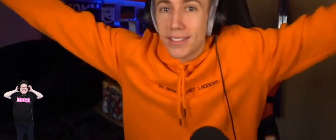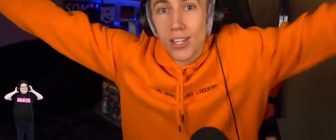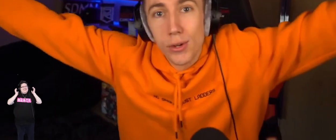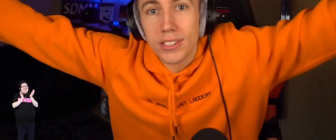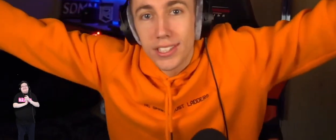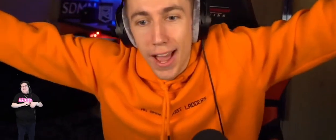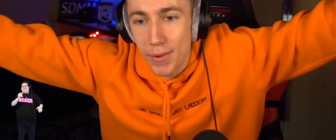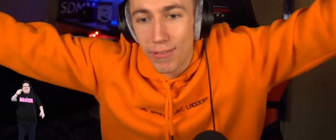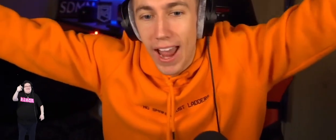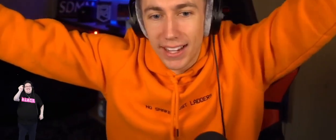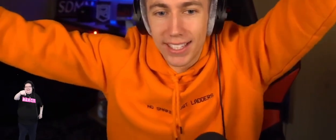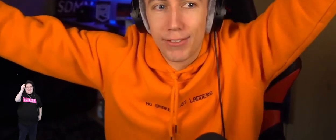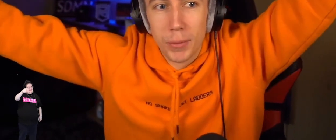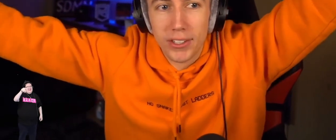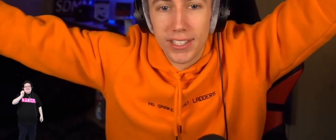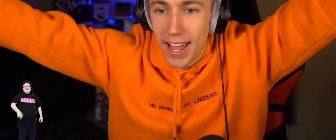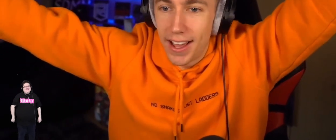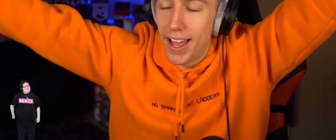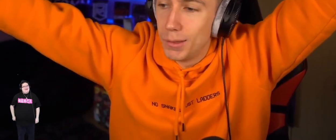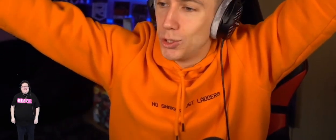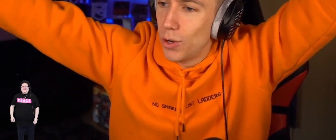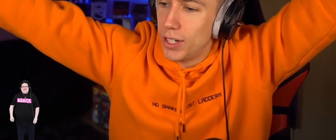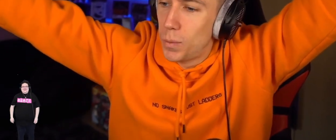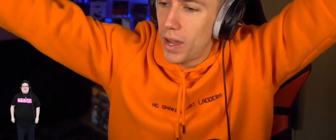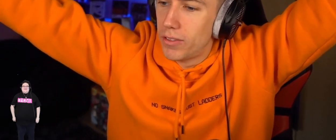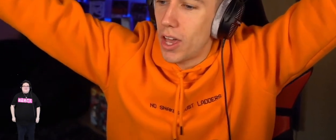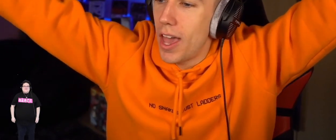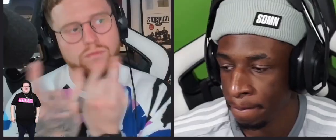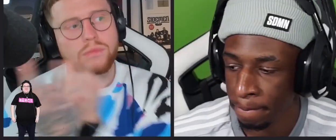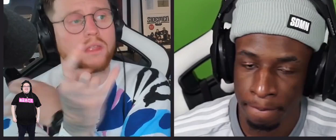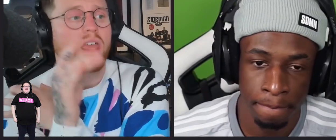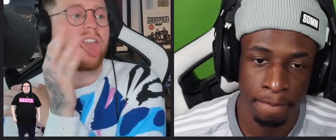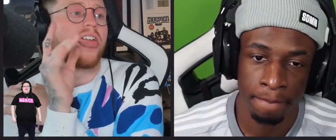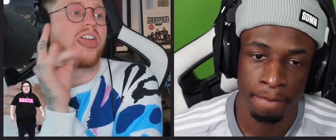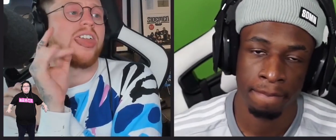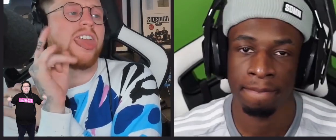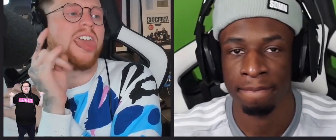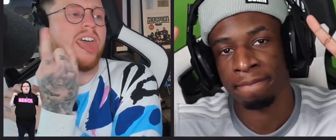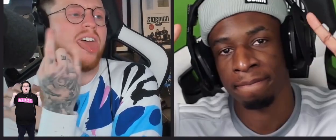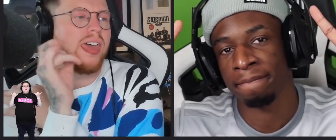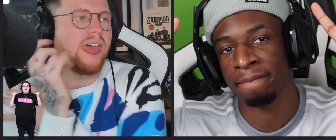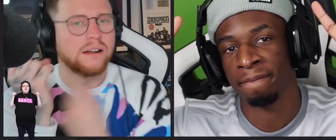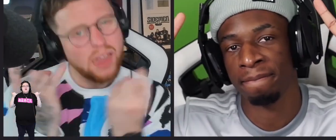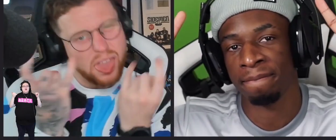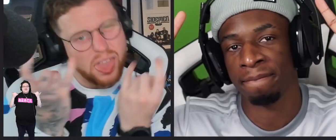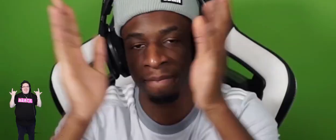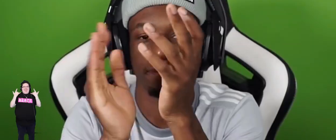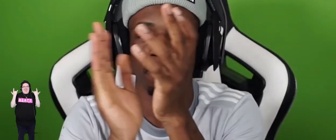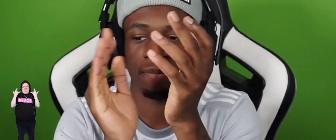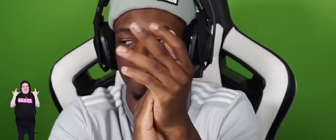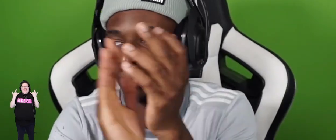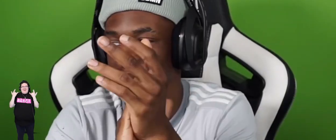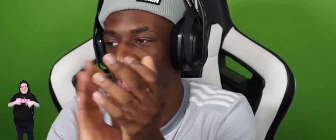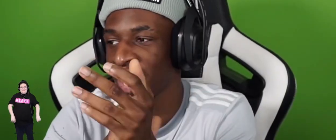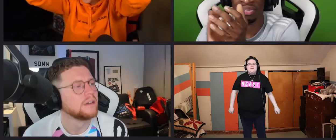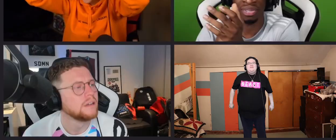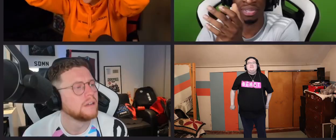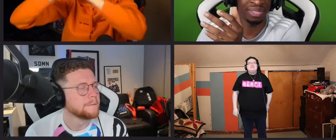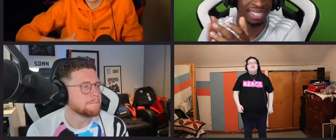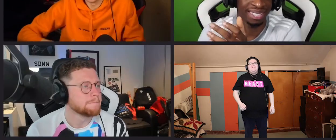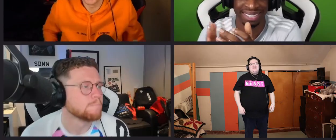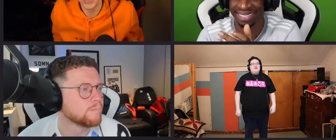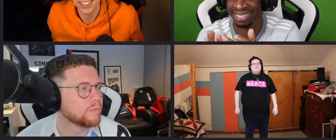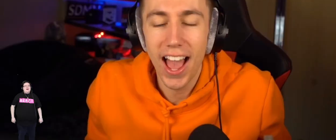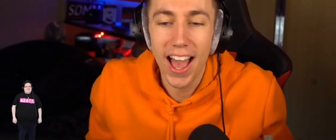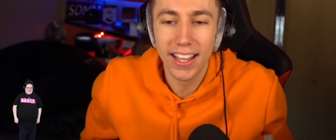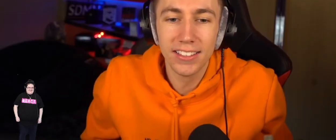Welcome back to Sidemen React, everyone. Today I am joined with Ethan and Toby! Why